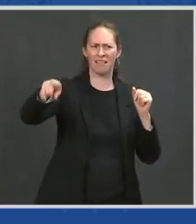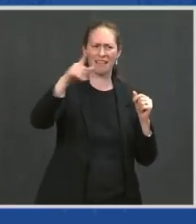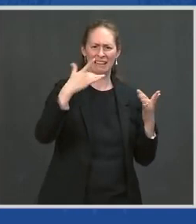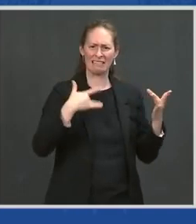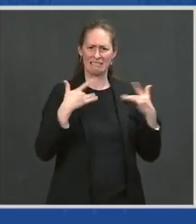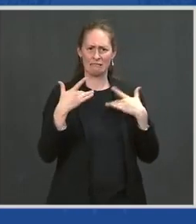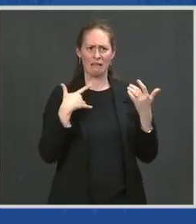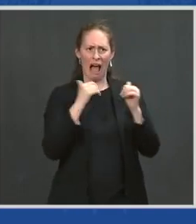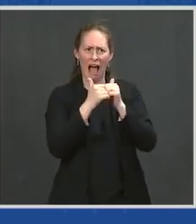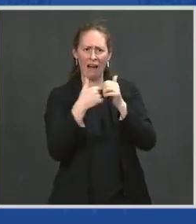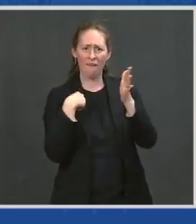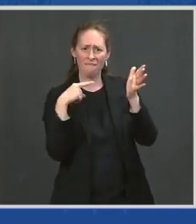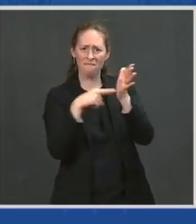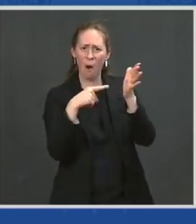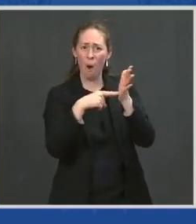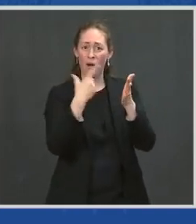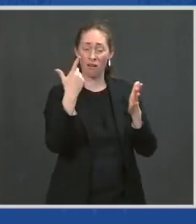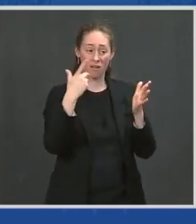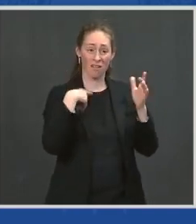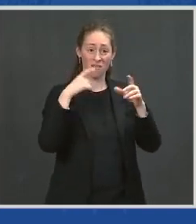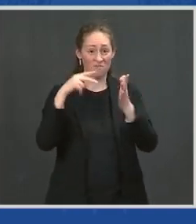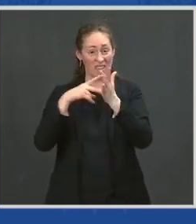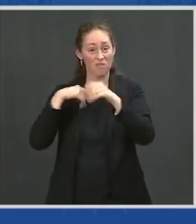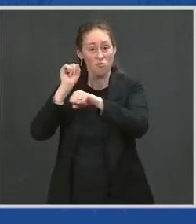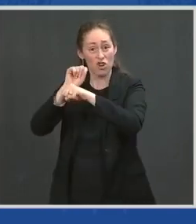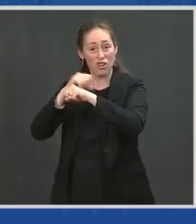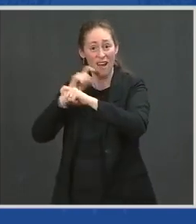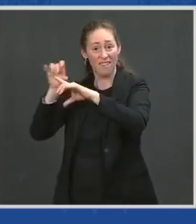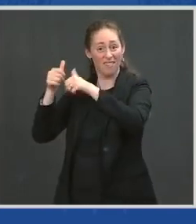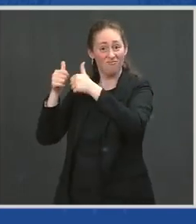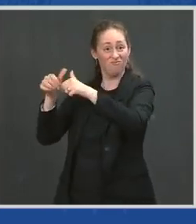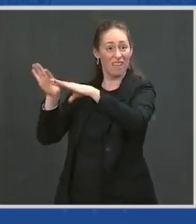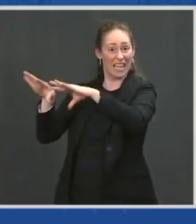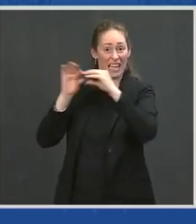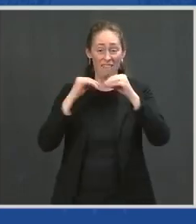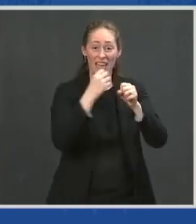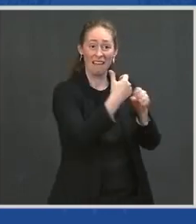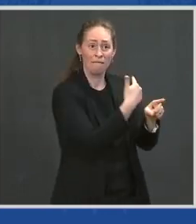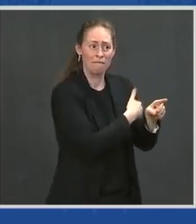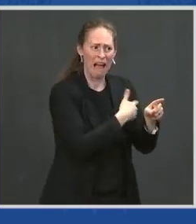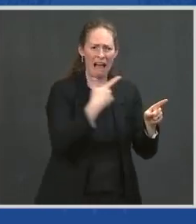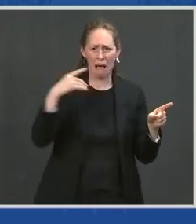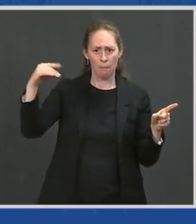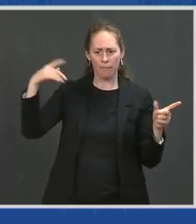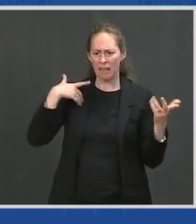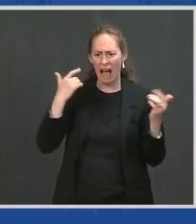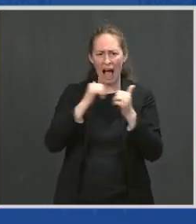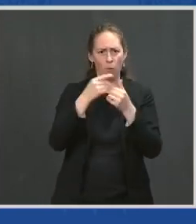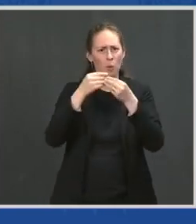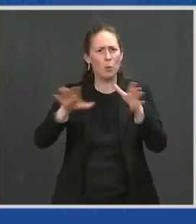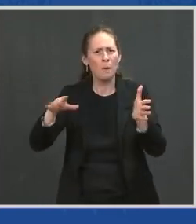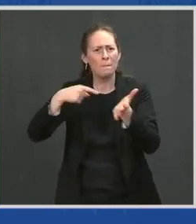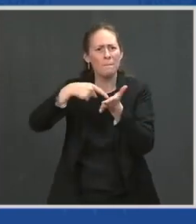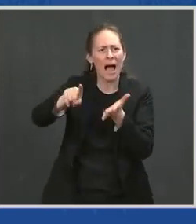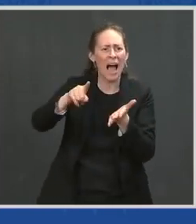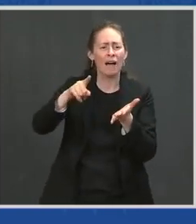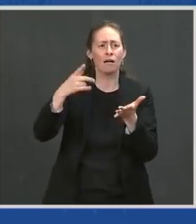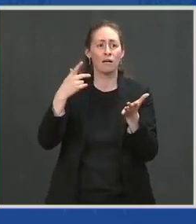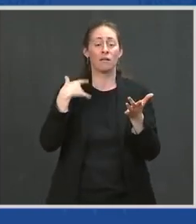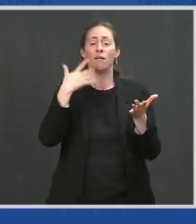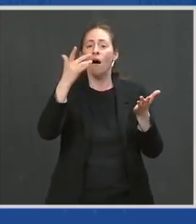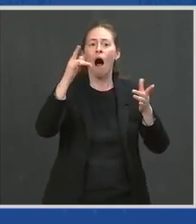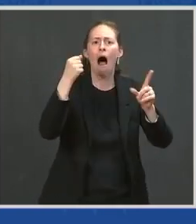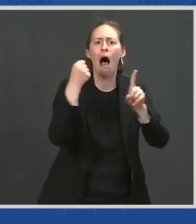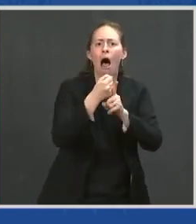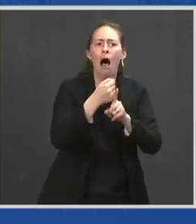take the time off to get vaccinated or lose a day's work because they are feeling slightly under the weather after their shot. So